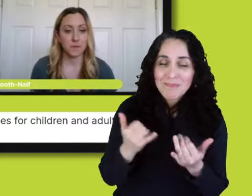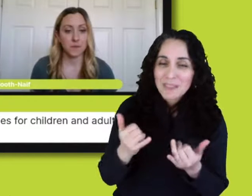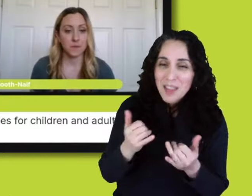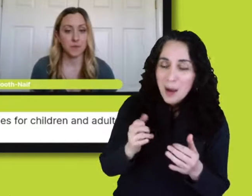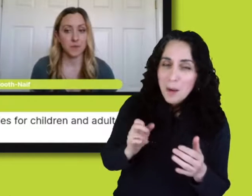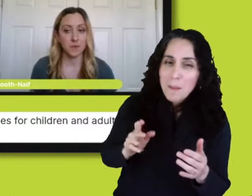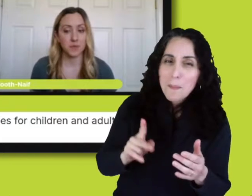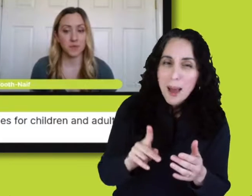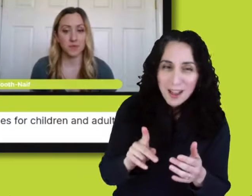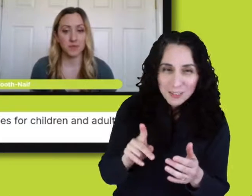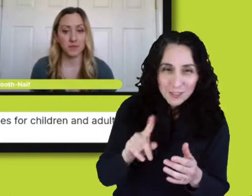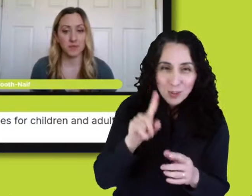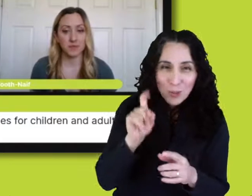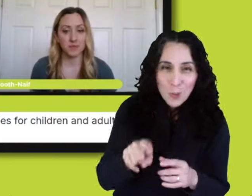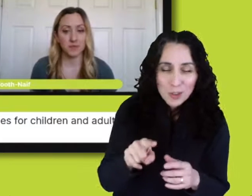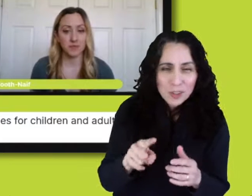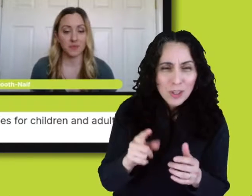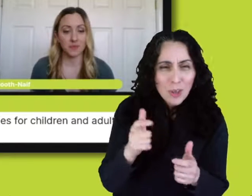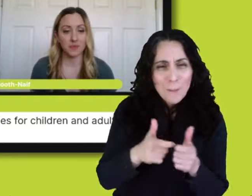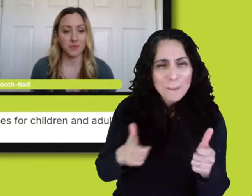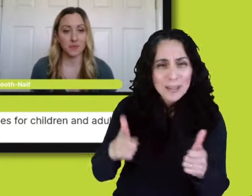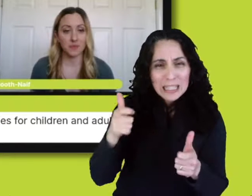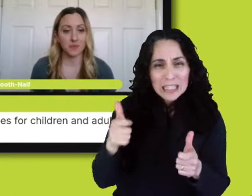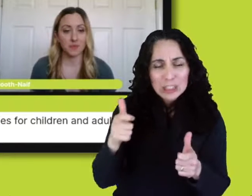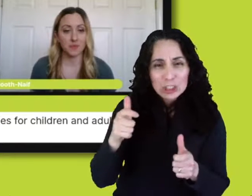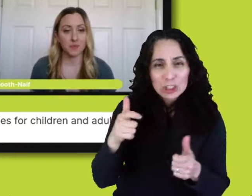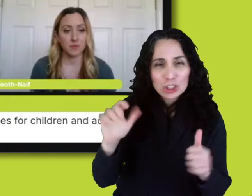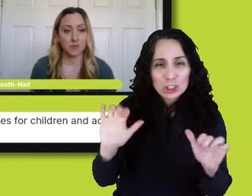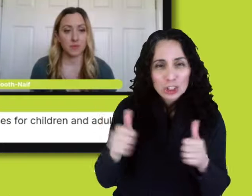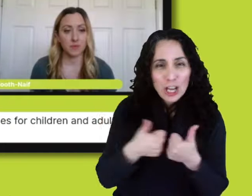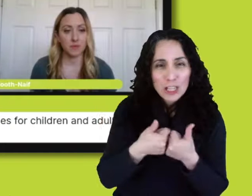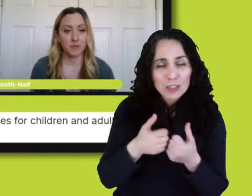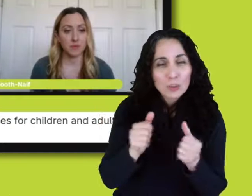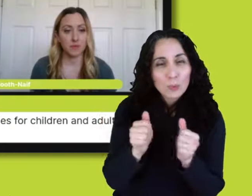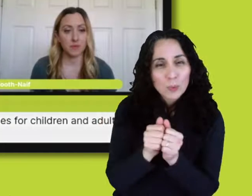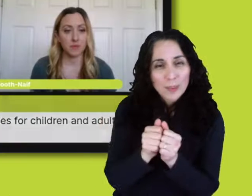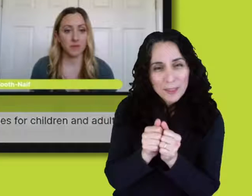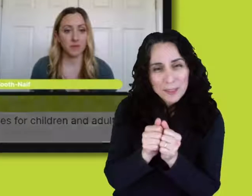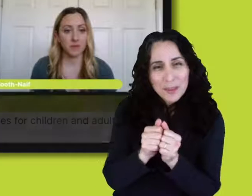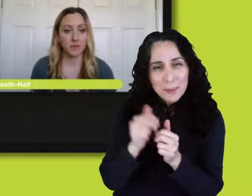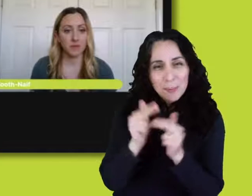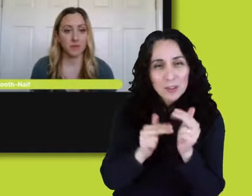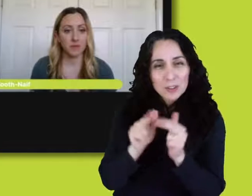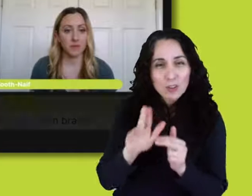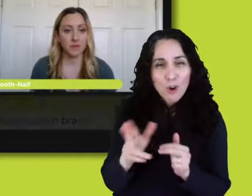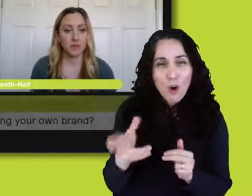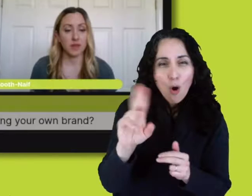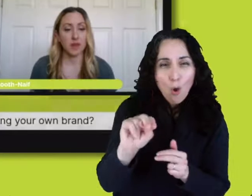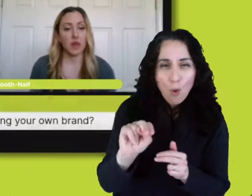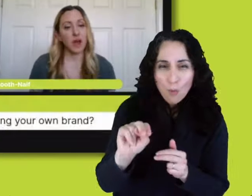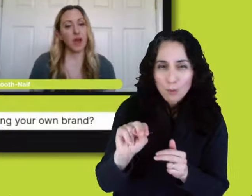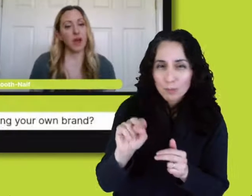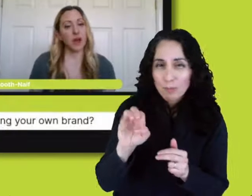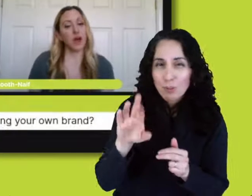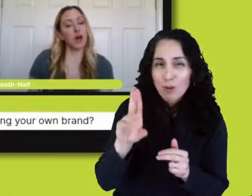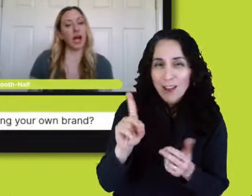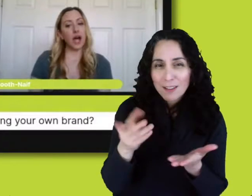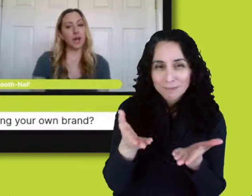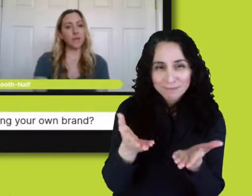to this question. What is the biggest challenge with building your own brand for you,